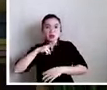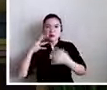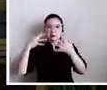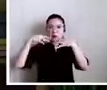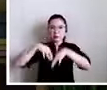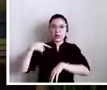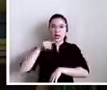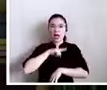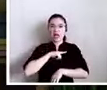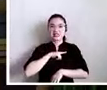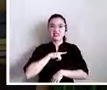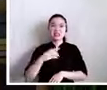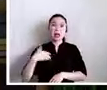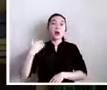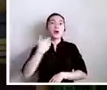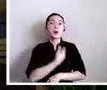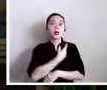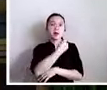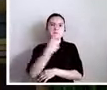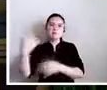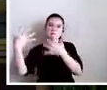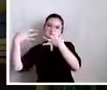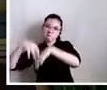other. Amen.